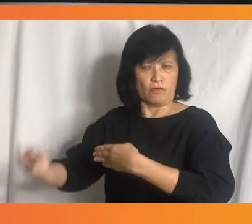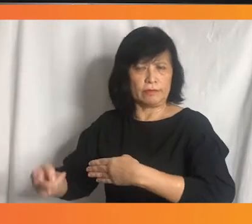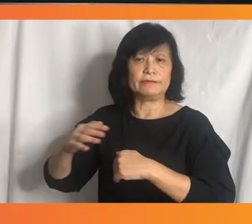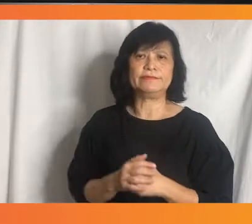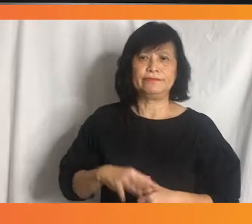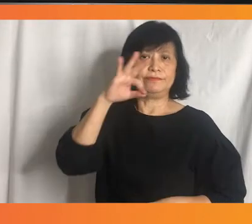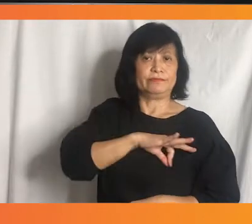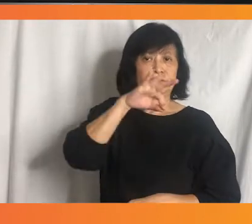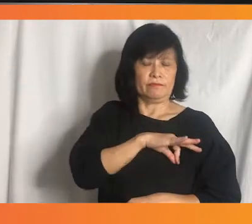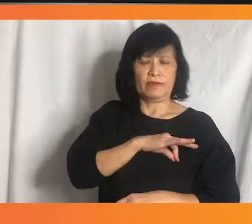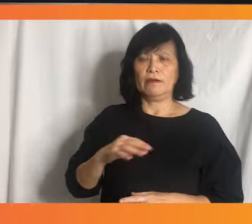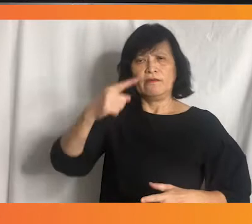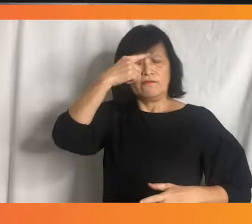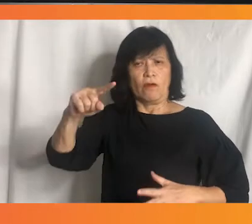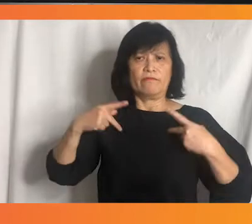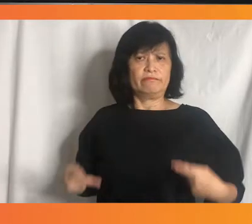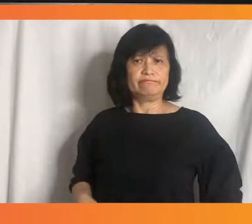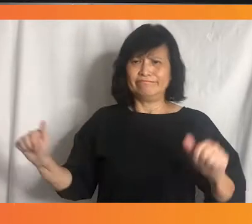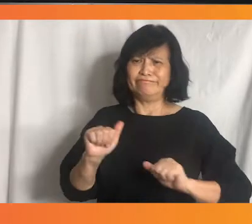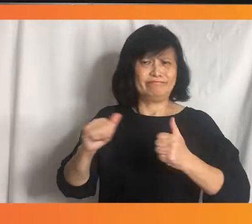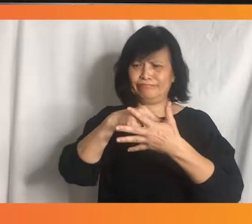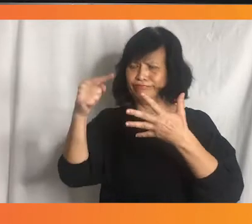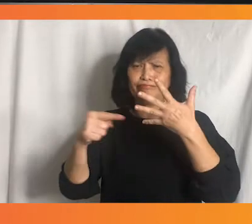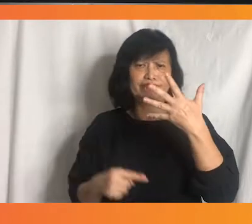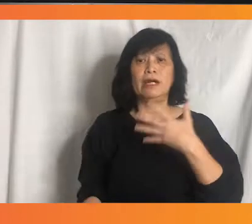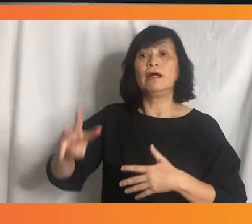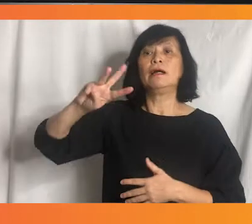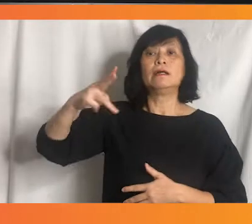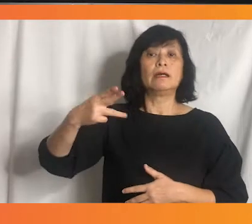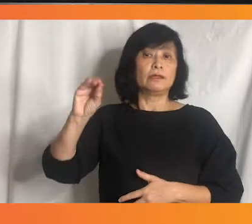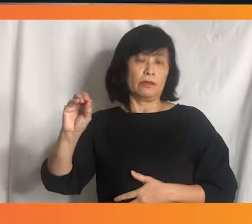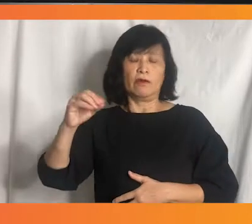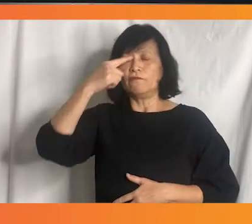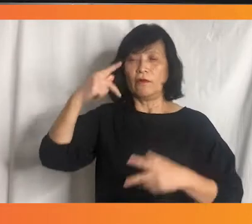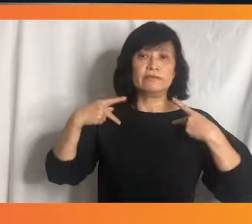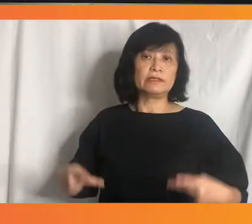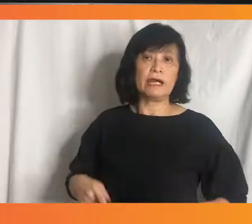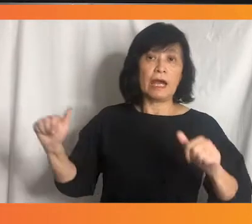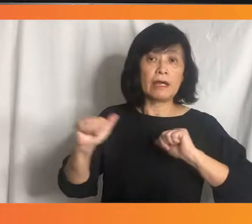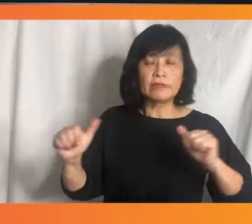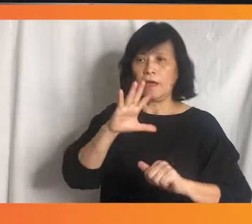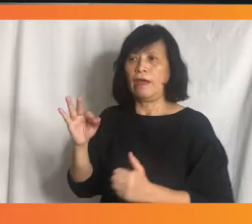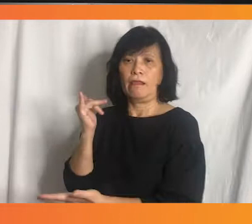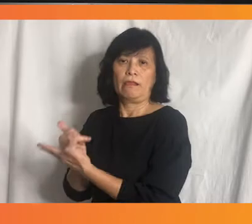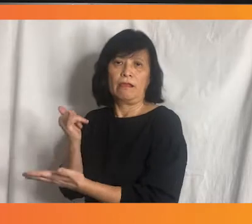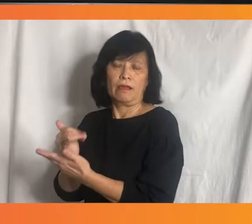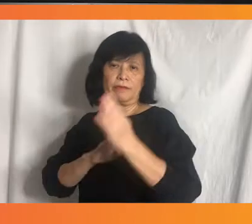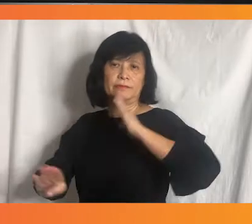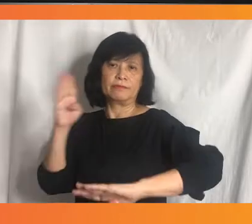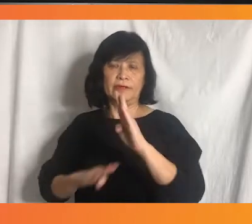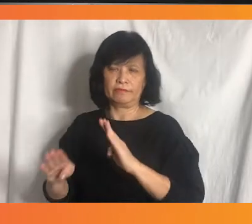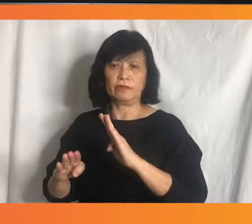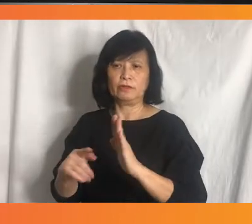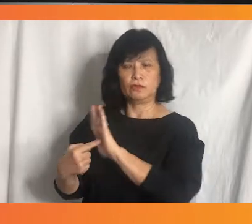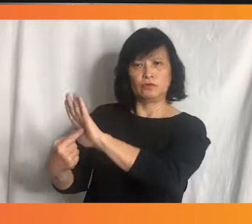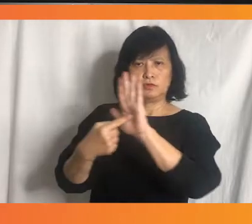The benefits of physical activity is plenty, and WHO guidelines on physical activity and sedentary behavior has actually nicely